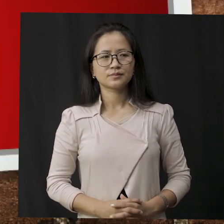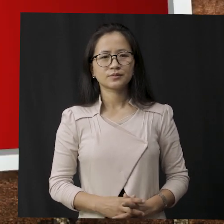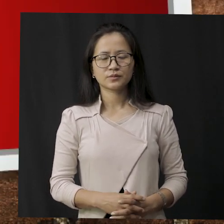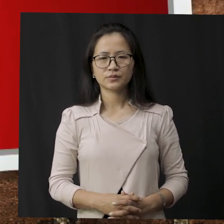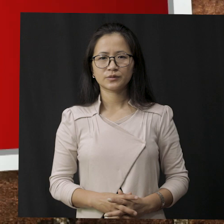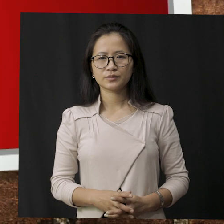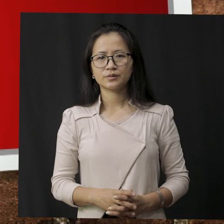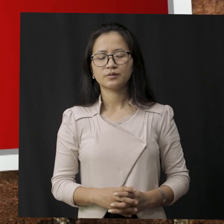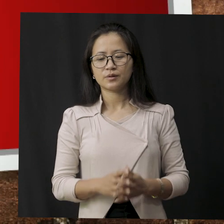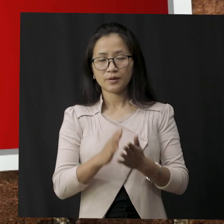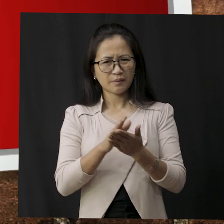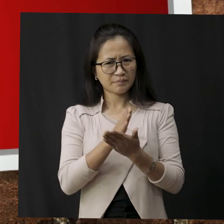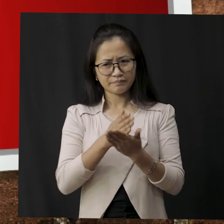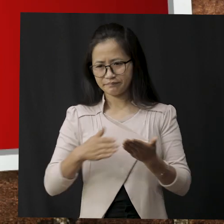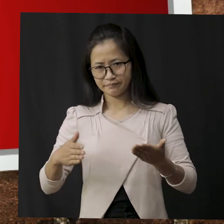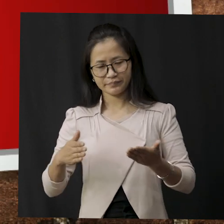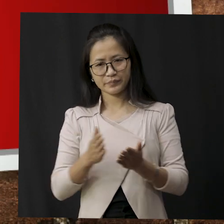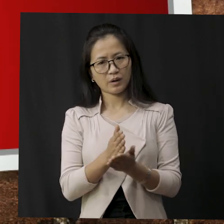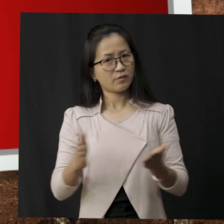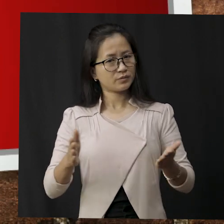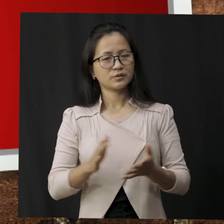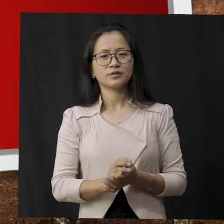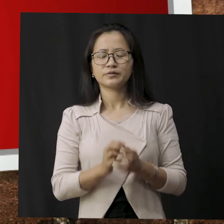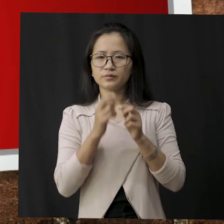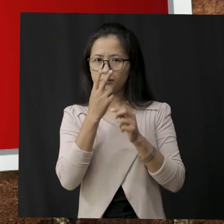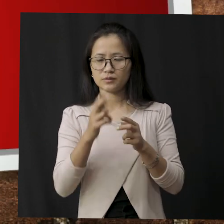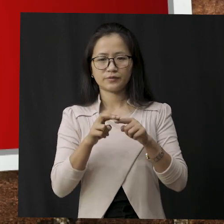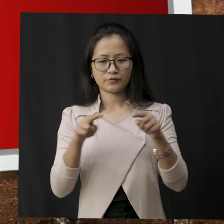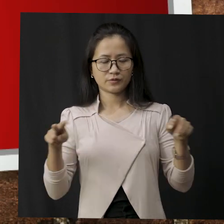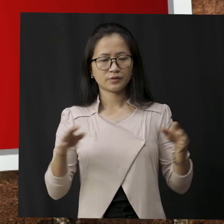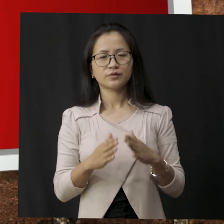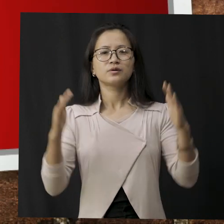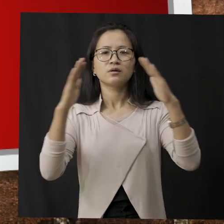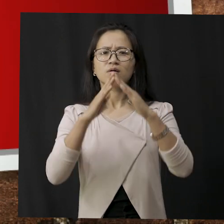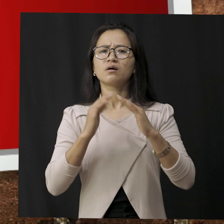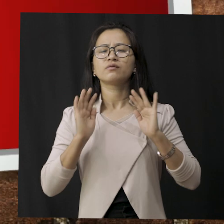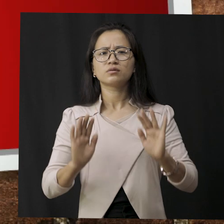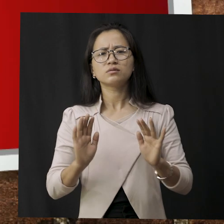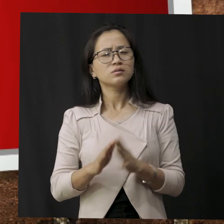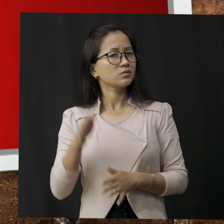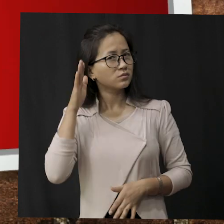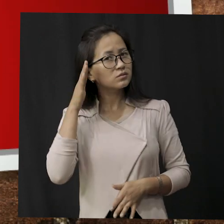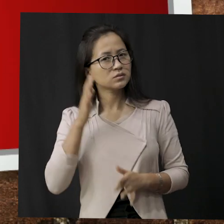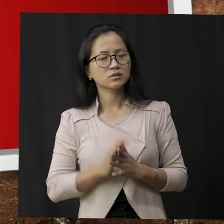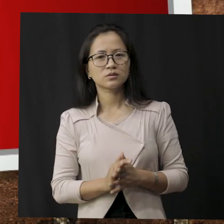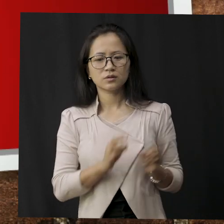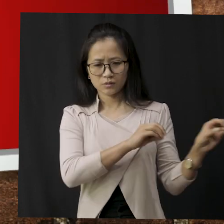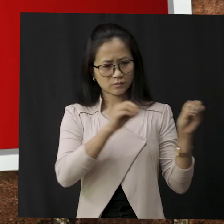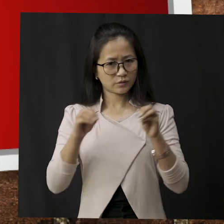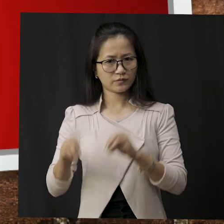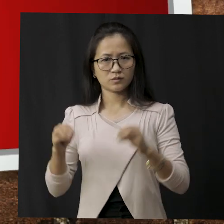Now students, apart from this, we have seen different types of house, but have you also heard about